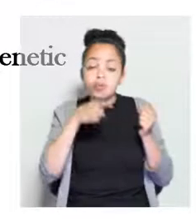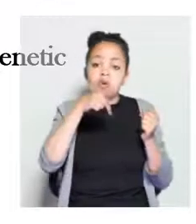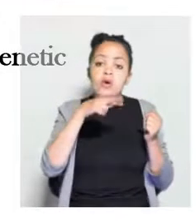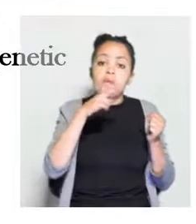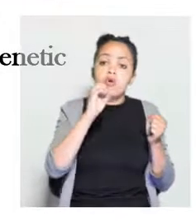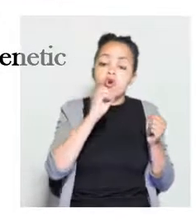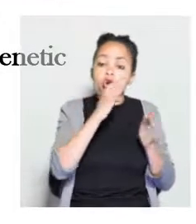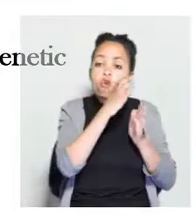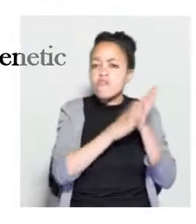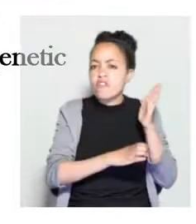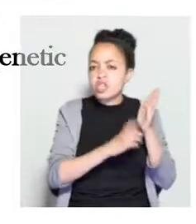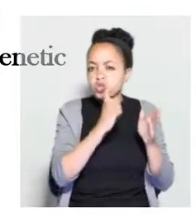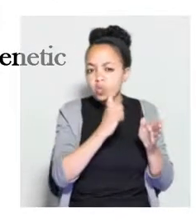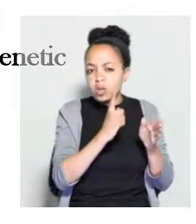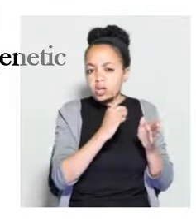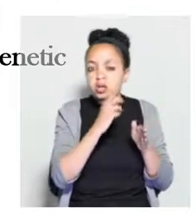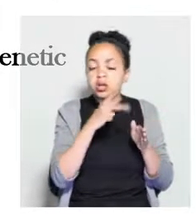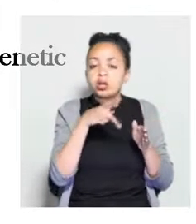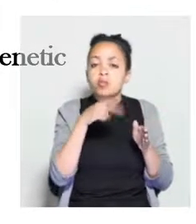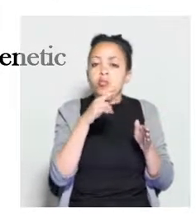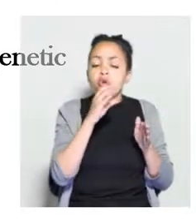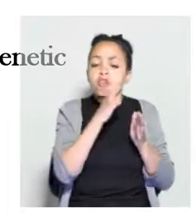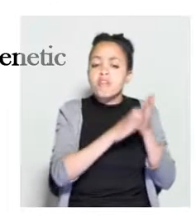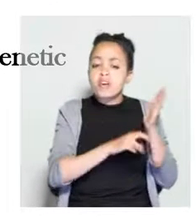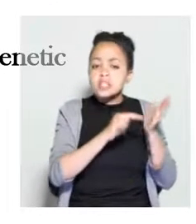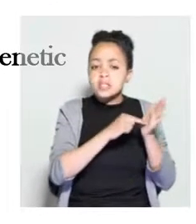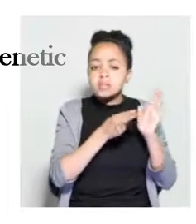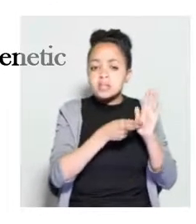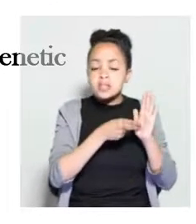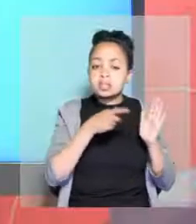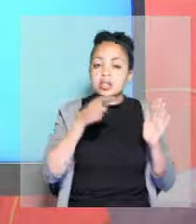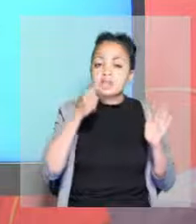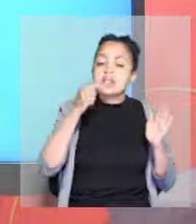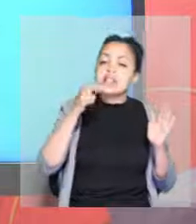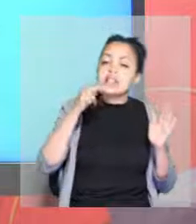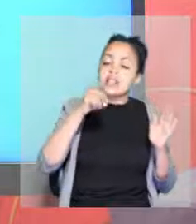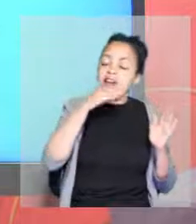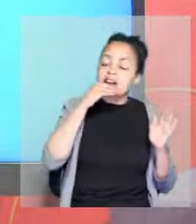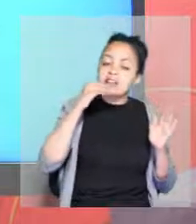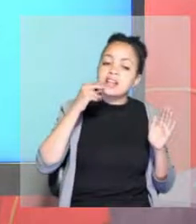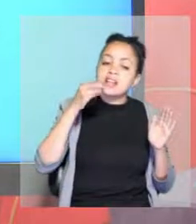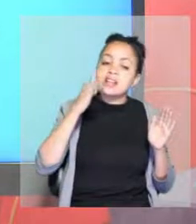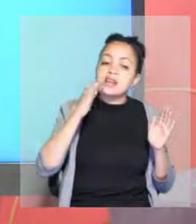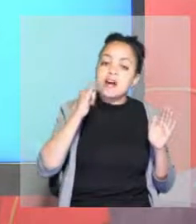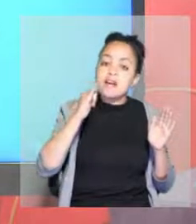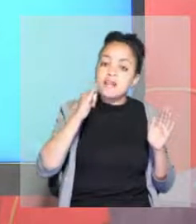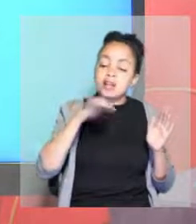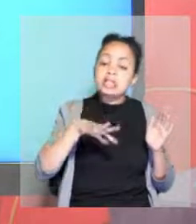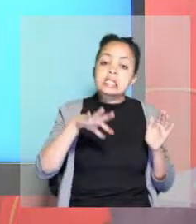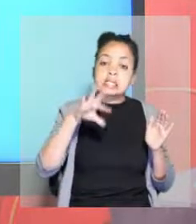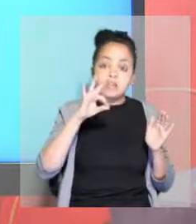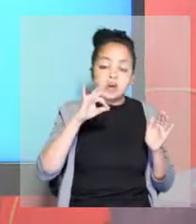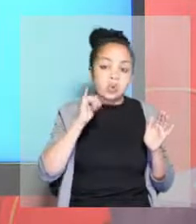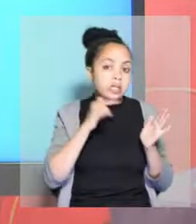1. Prophase 1 is where tetrad or bivalent homologous pair is found.